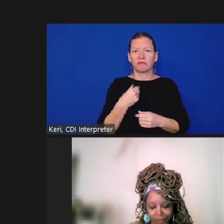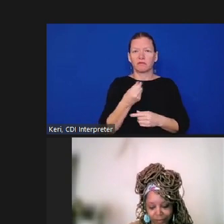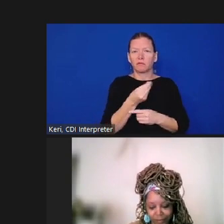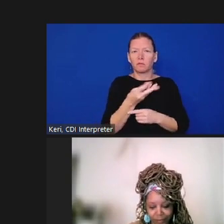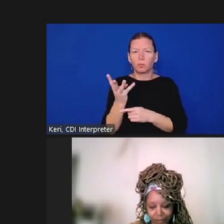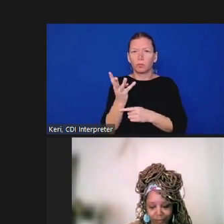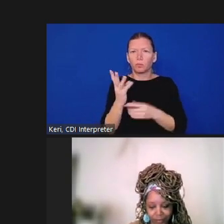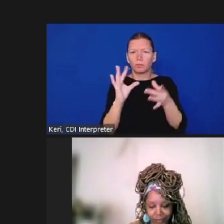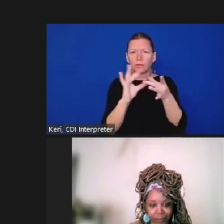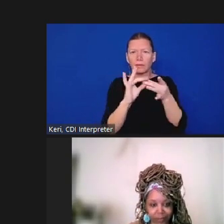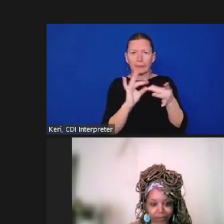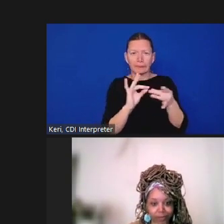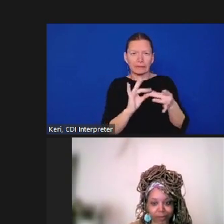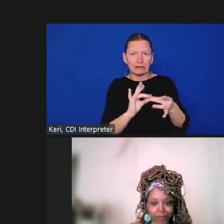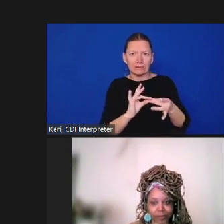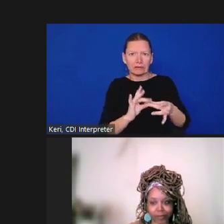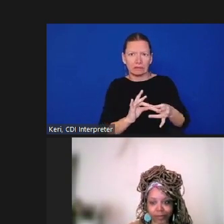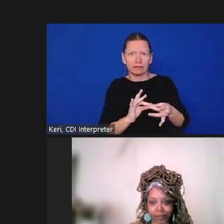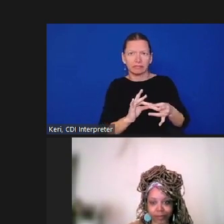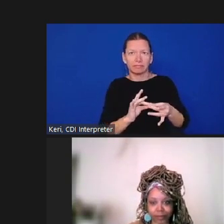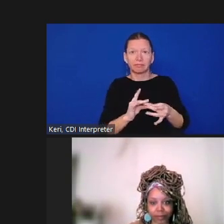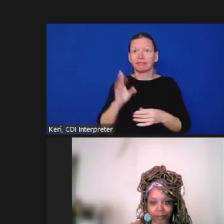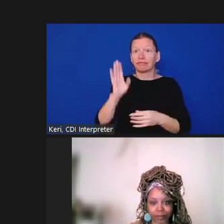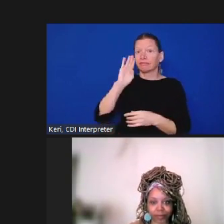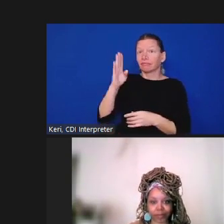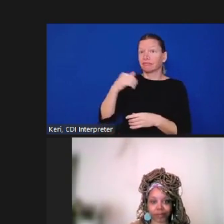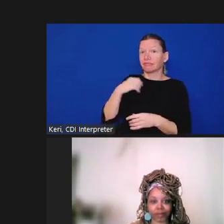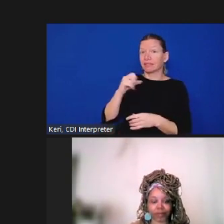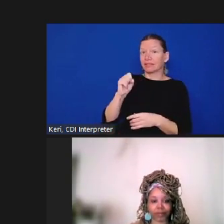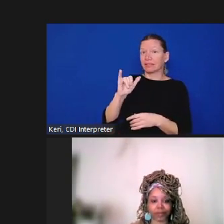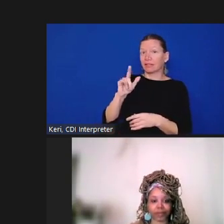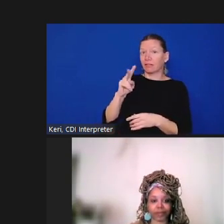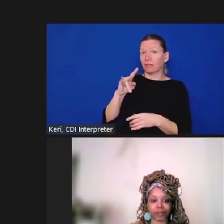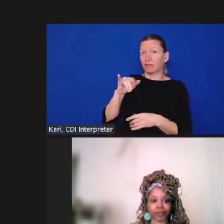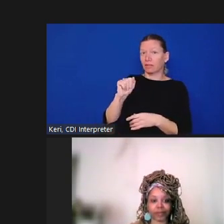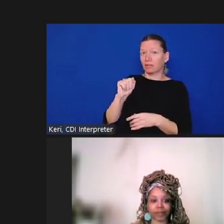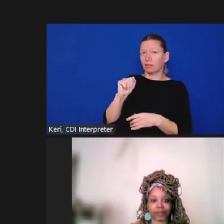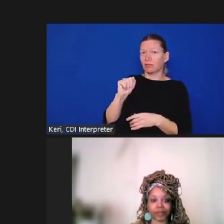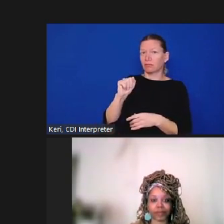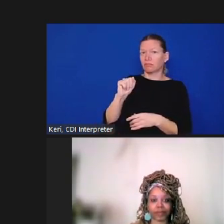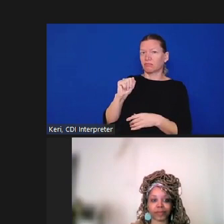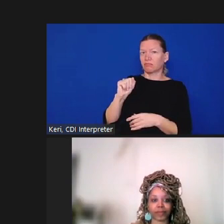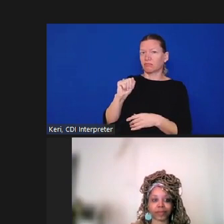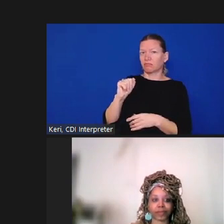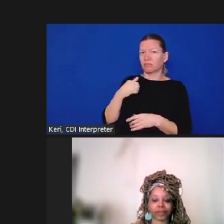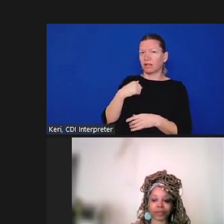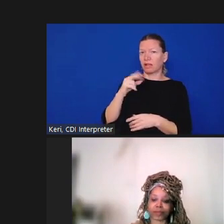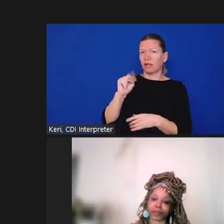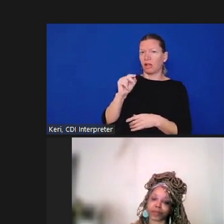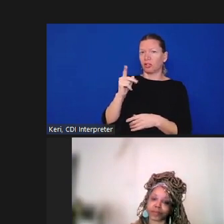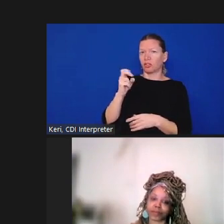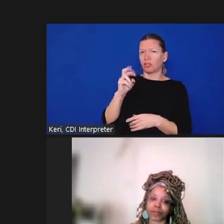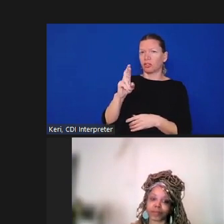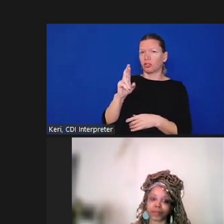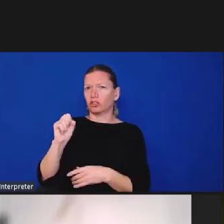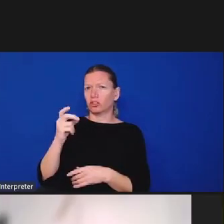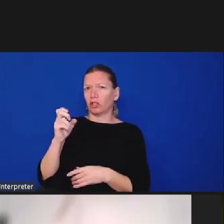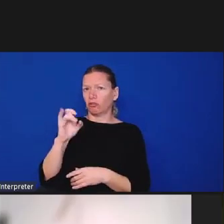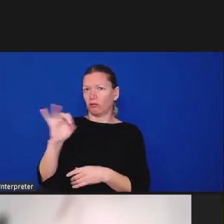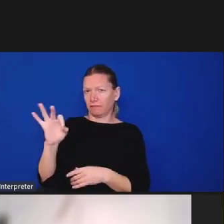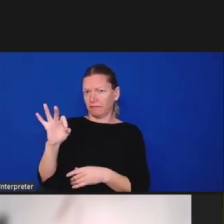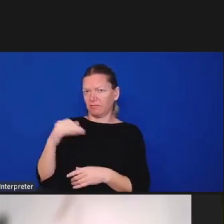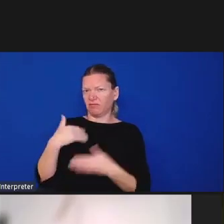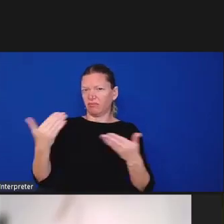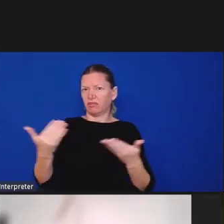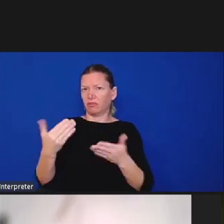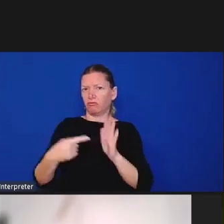serve as the undersheriff and i am here on behalf of our sheriff jamie scardina we remain individually